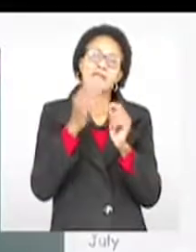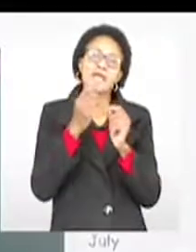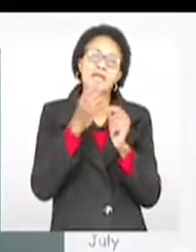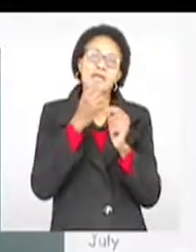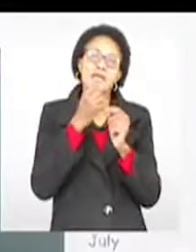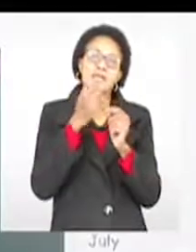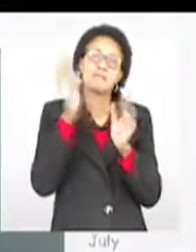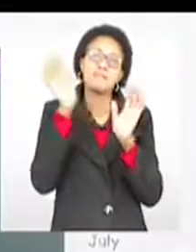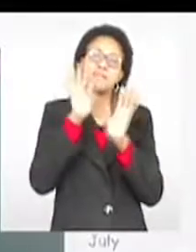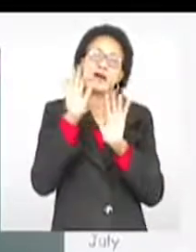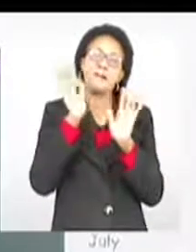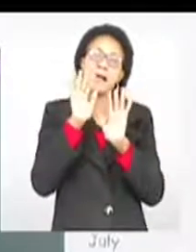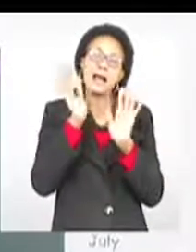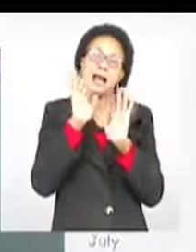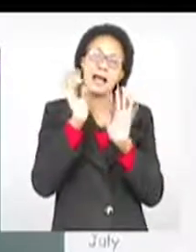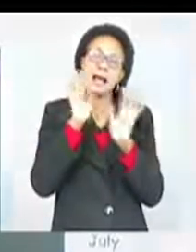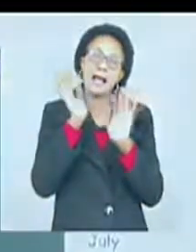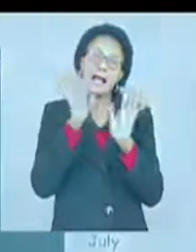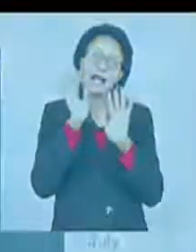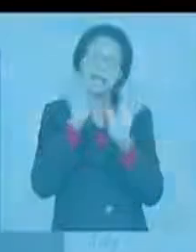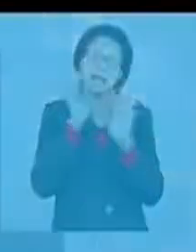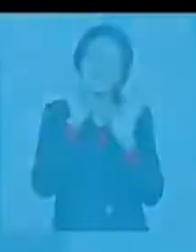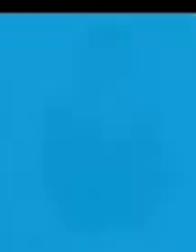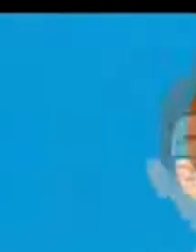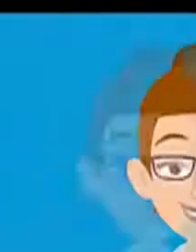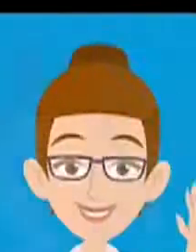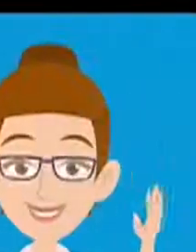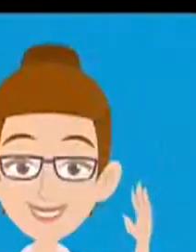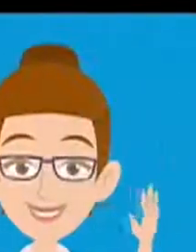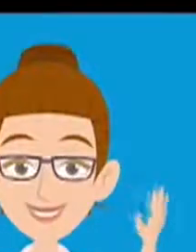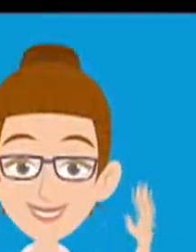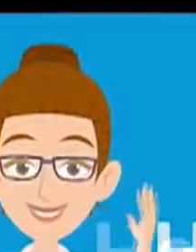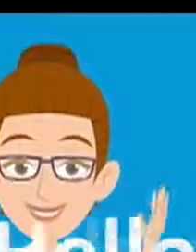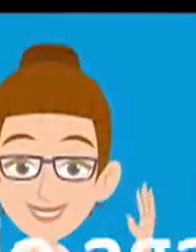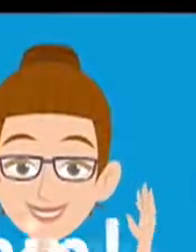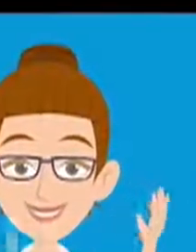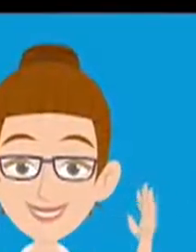say bye.